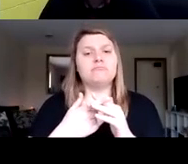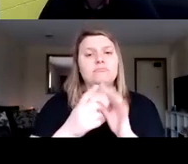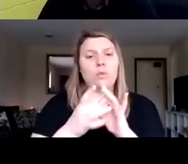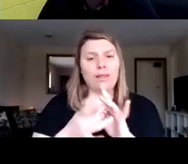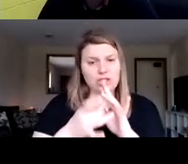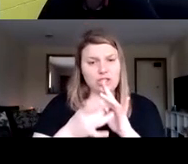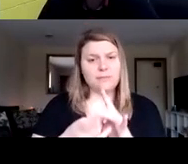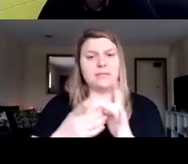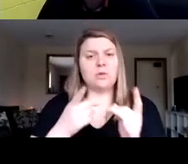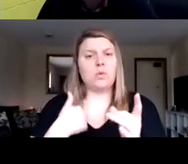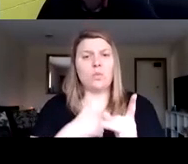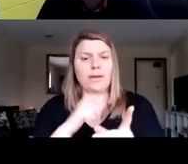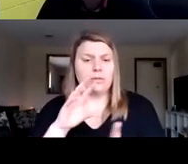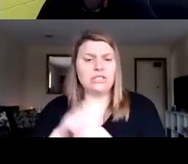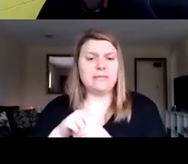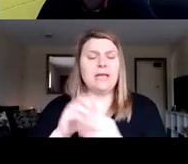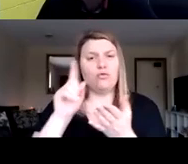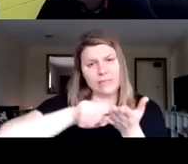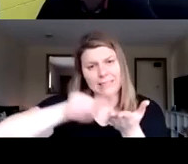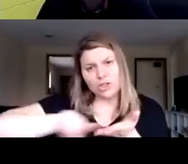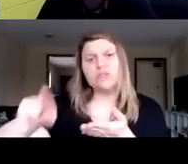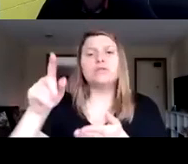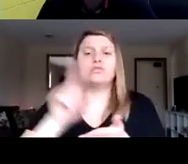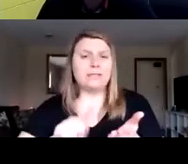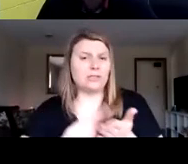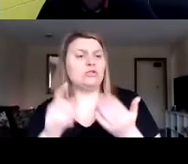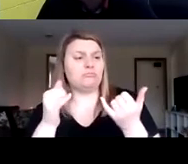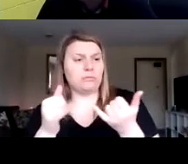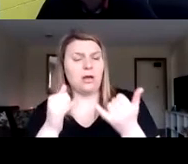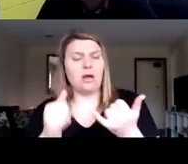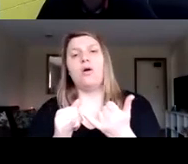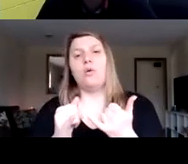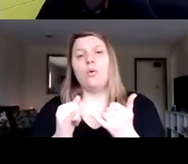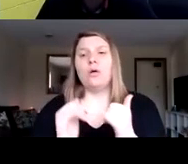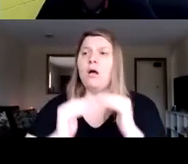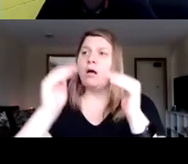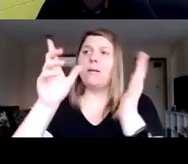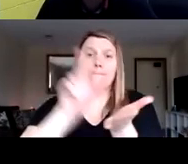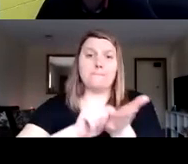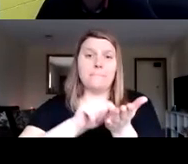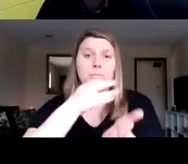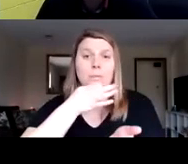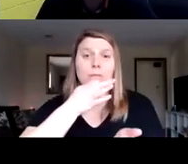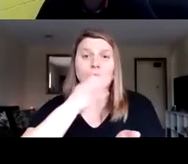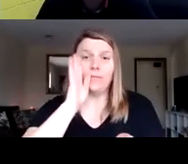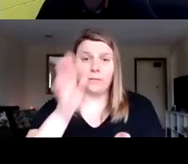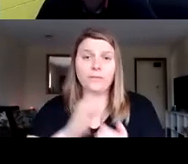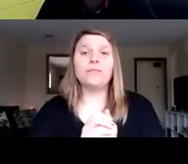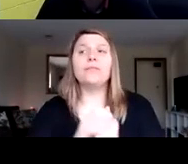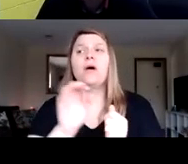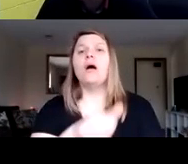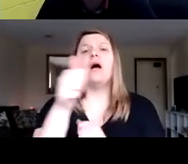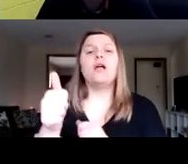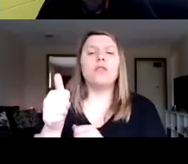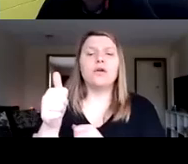we participated in some research now that is going up for publication, and some